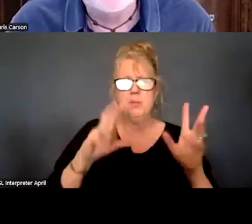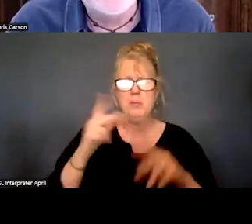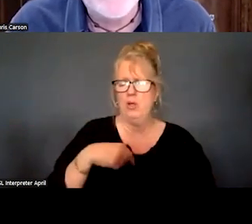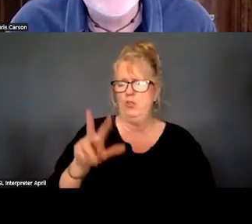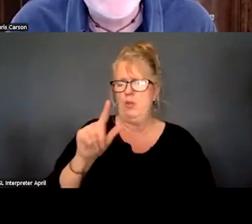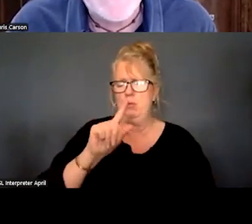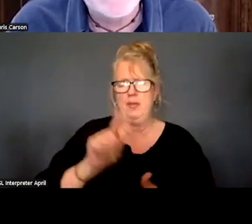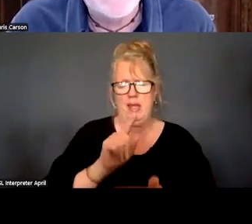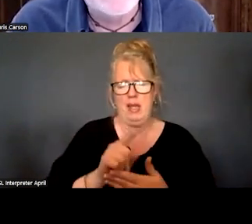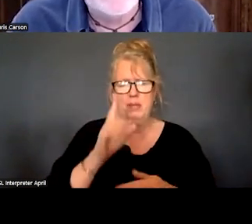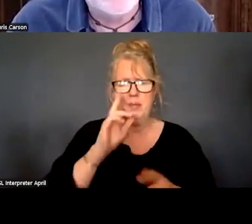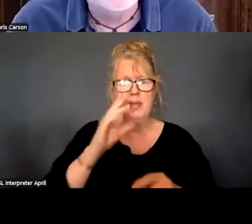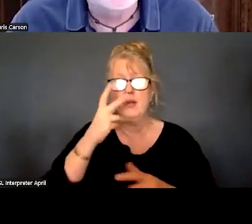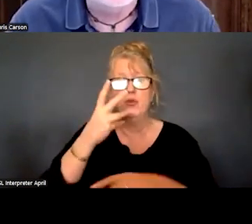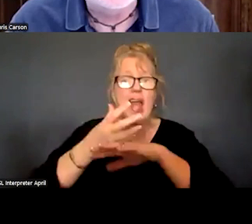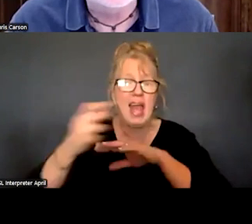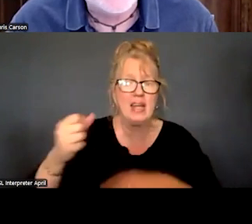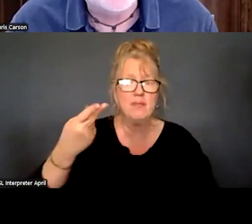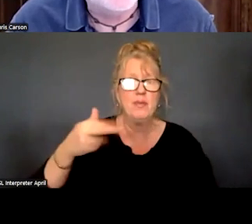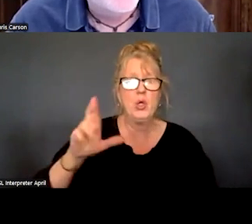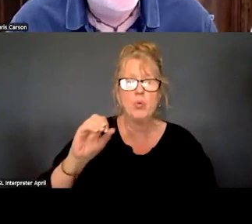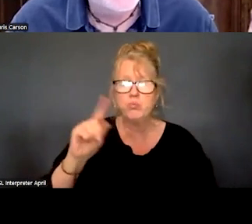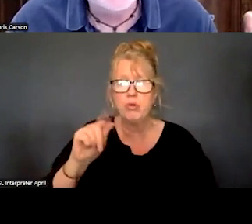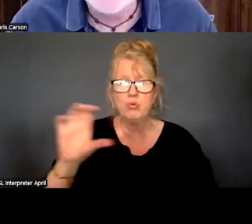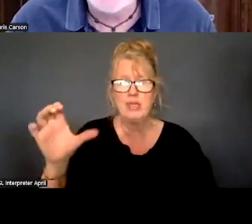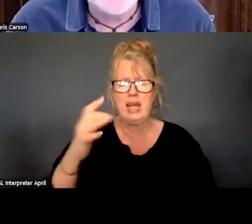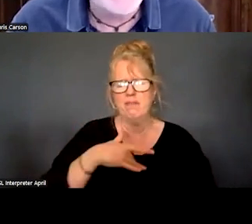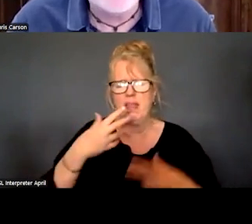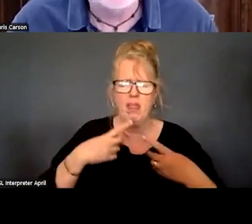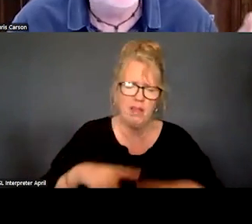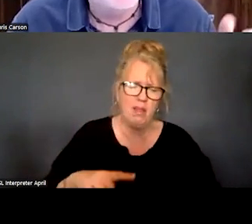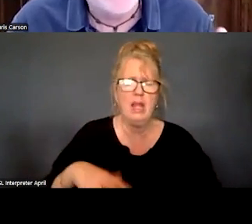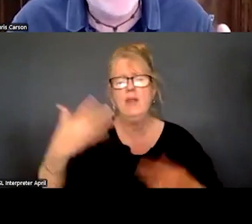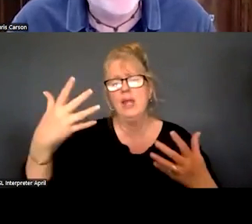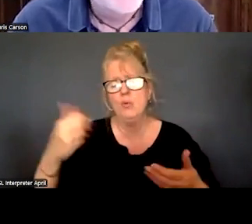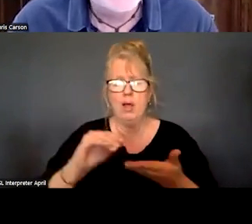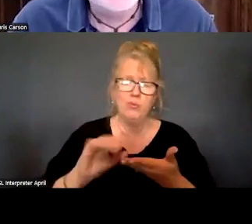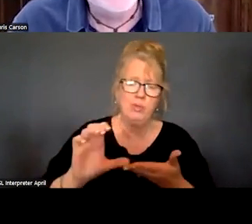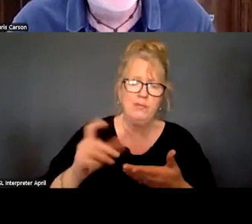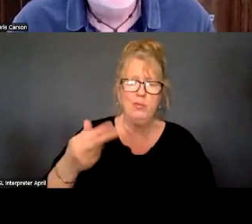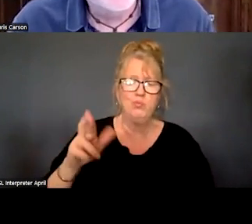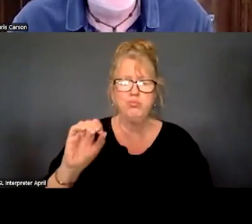out of their Prozac and are feeling a little down and just want their Prozac refilled at home.